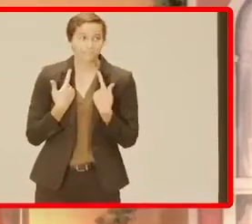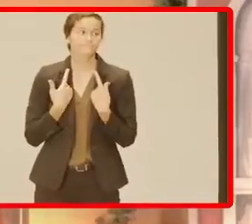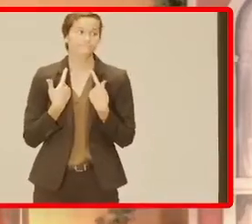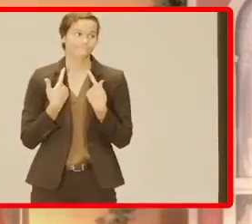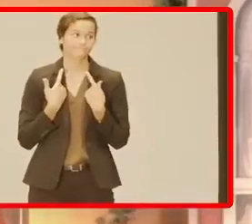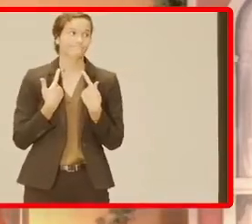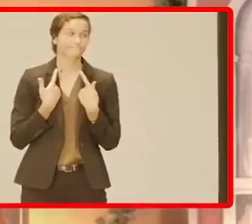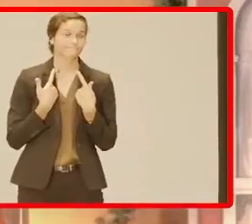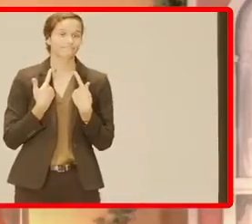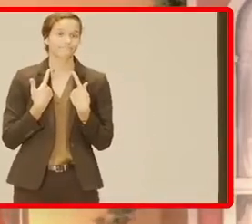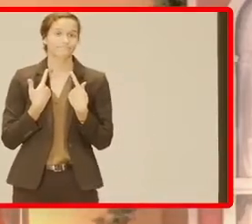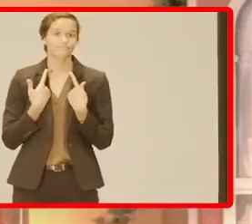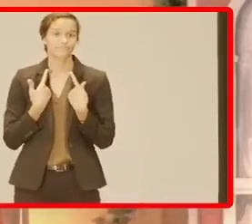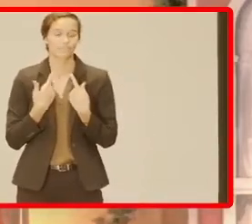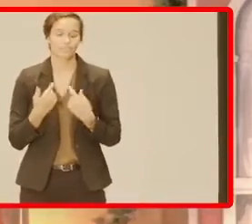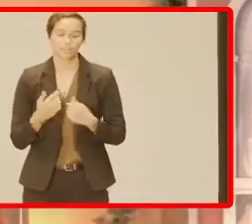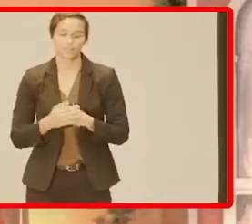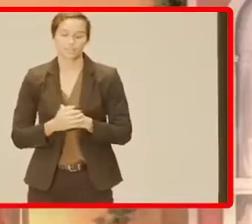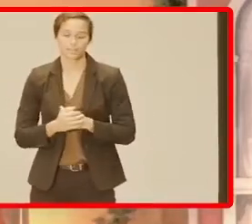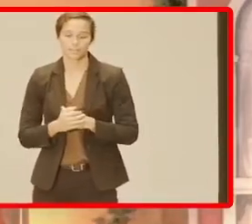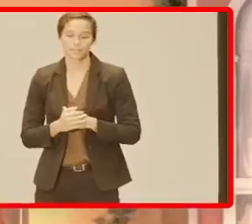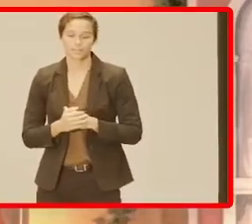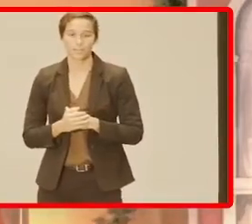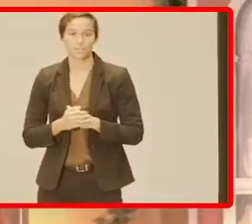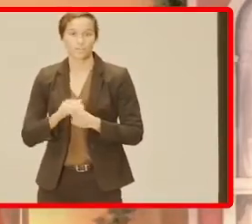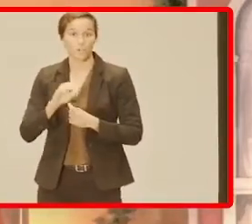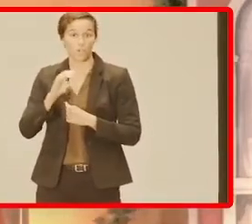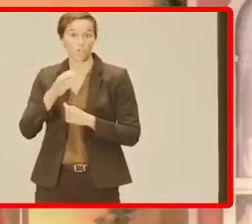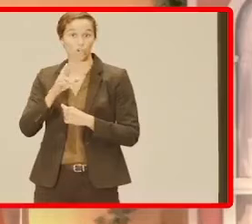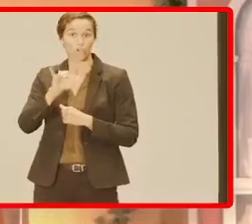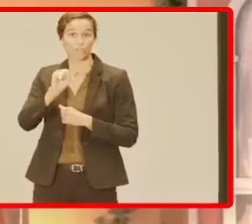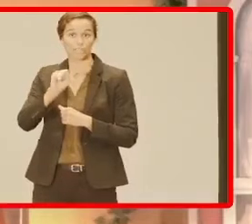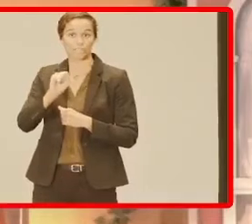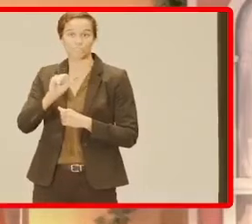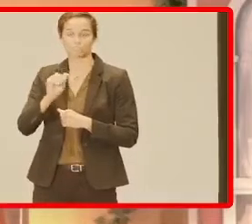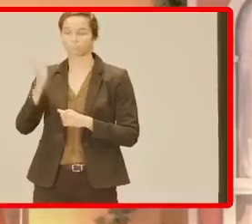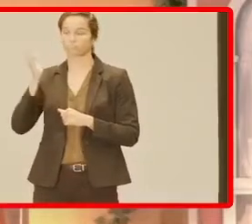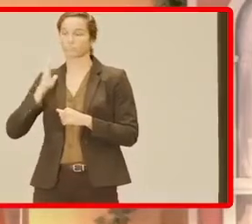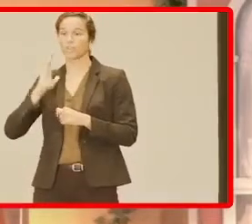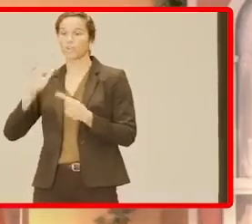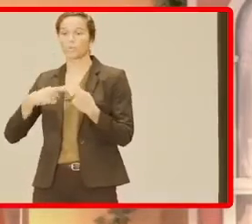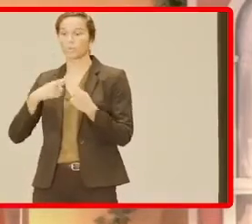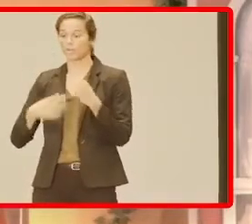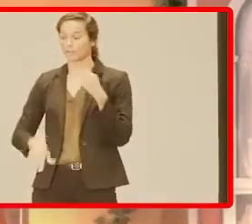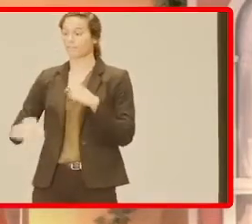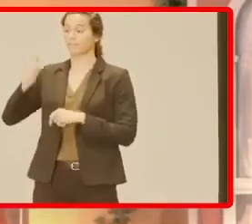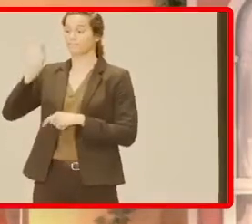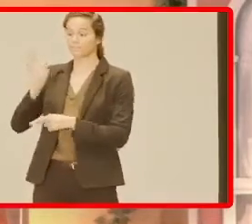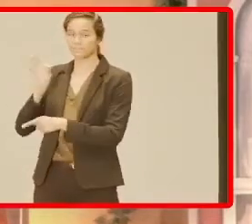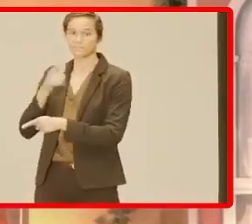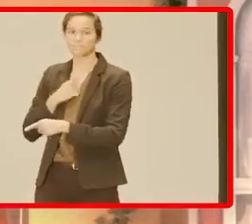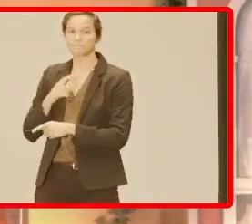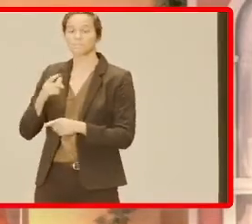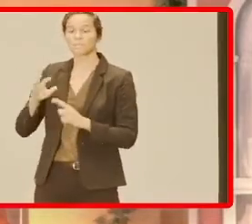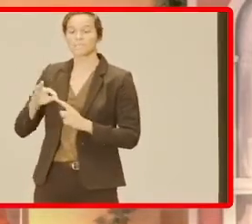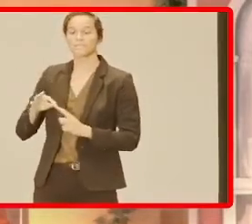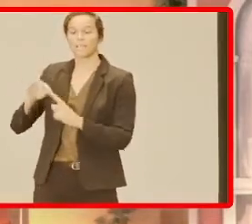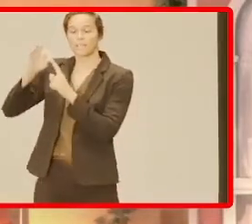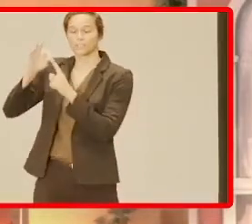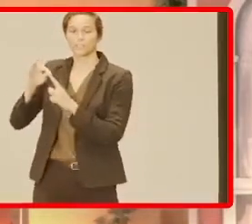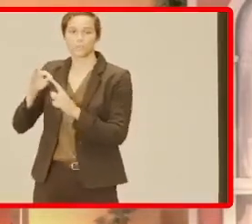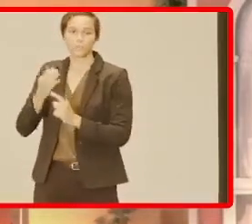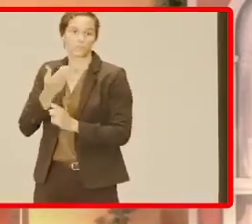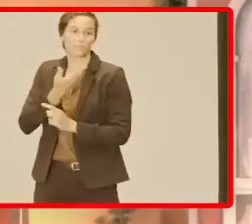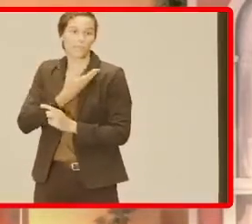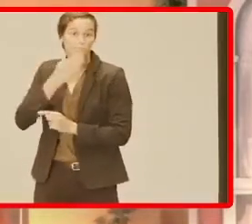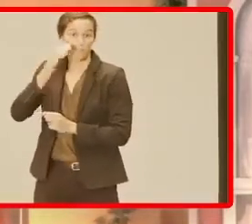When I found out that Chris was going to be a special individual baby, boy, now a